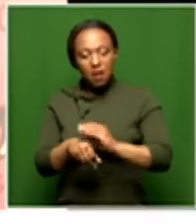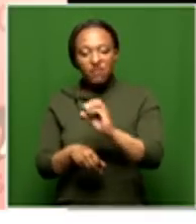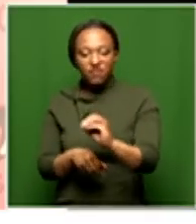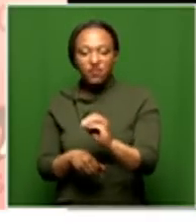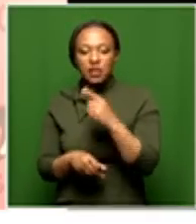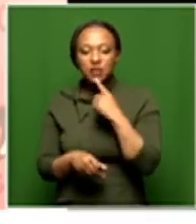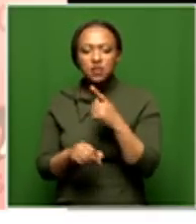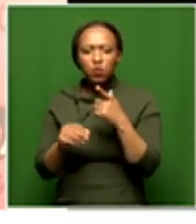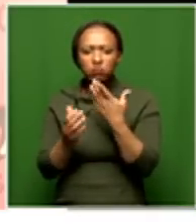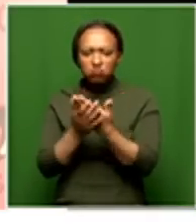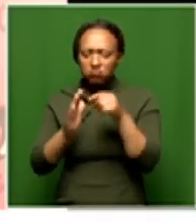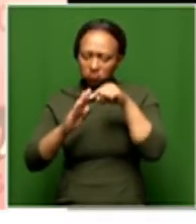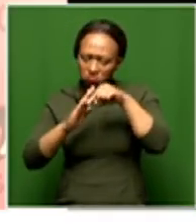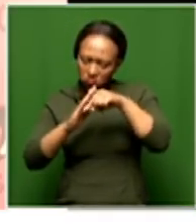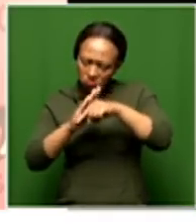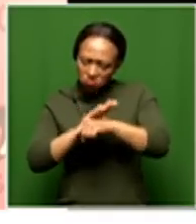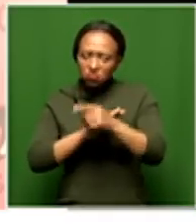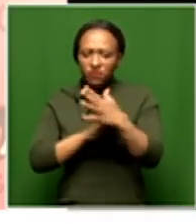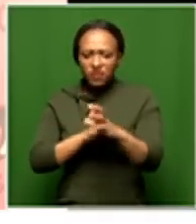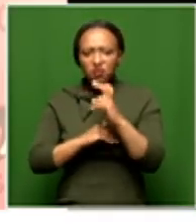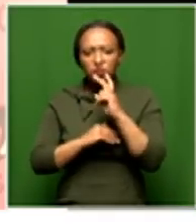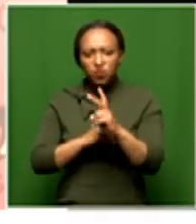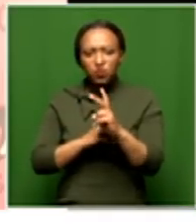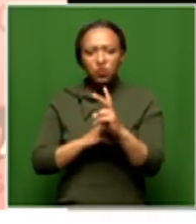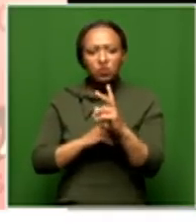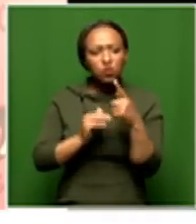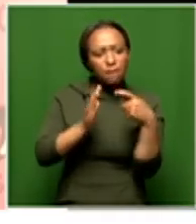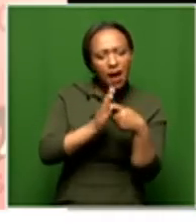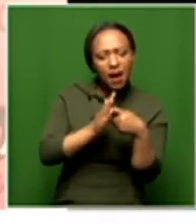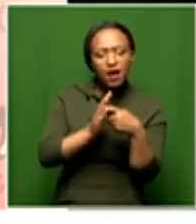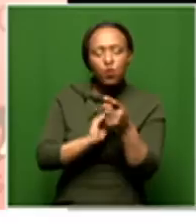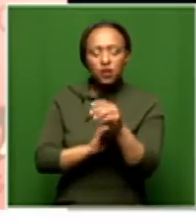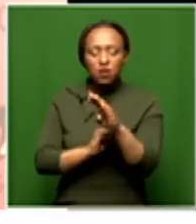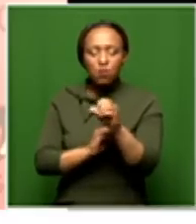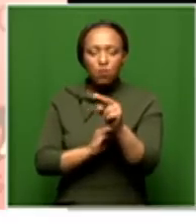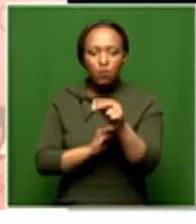were able to go deep and actually buy some bonds,